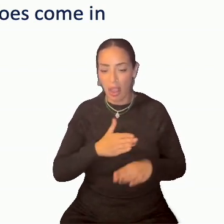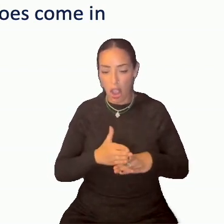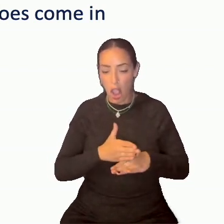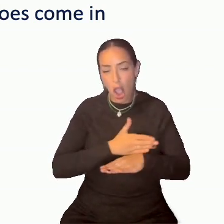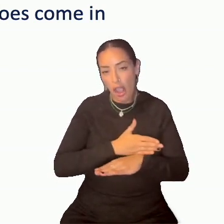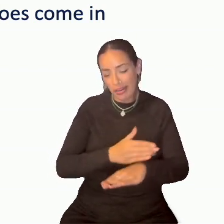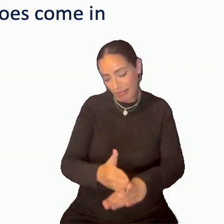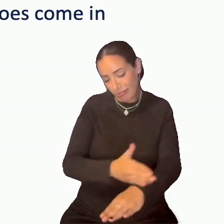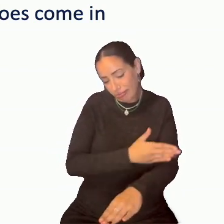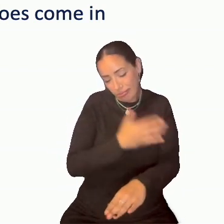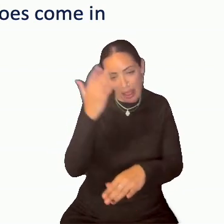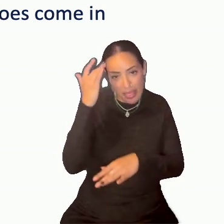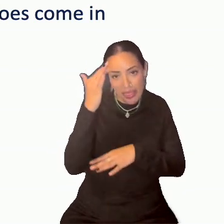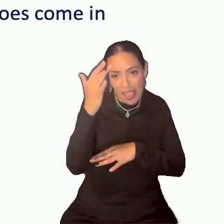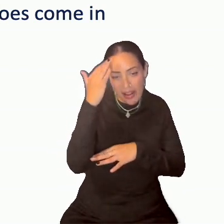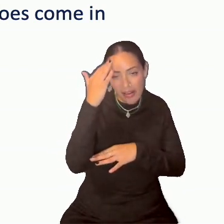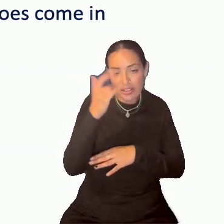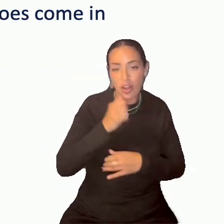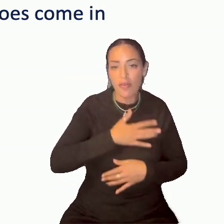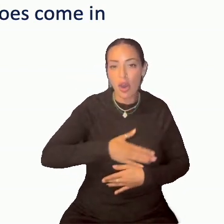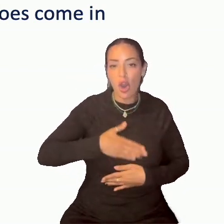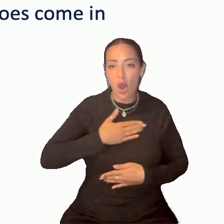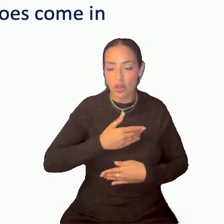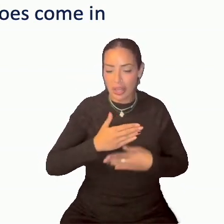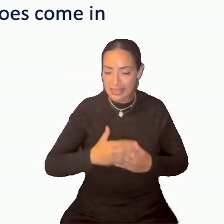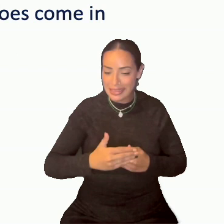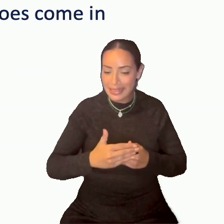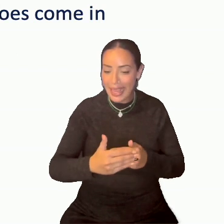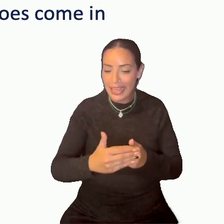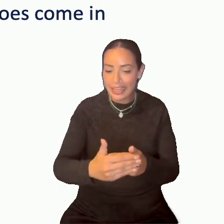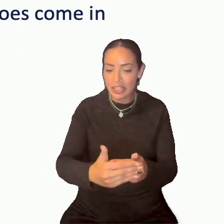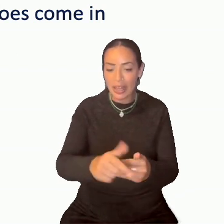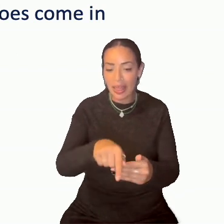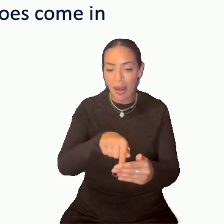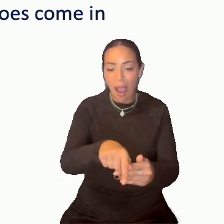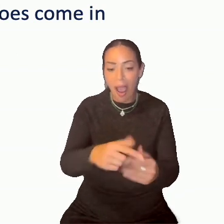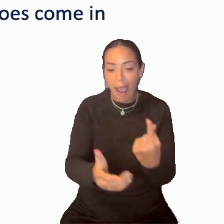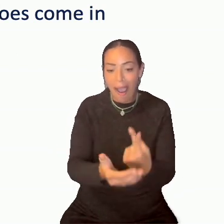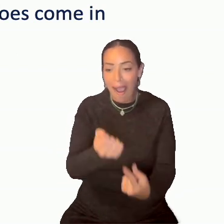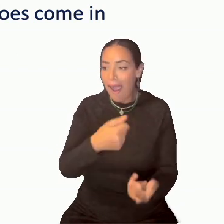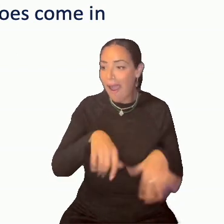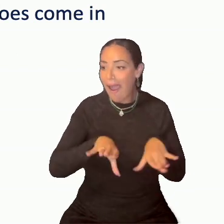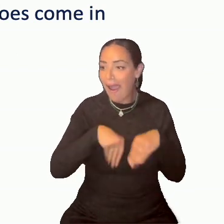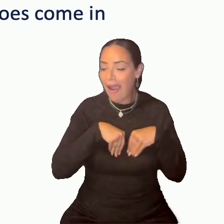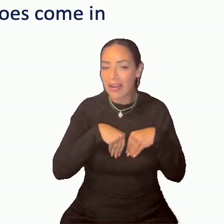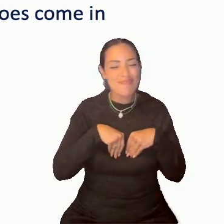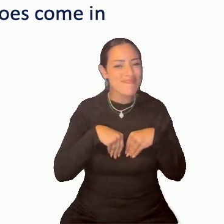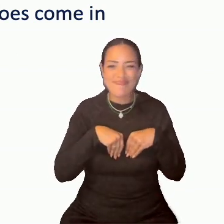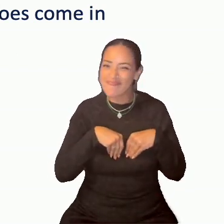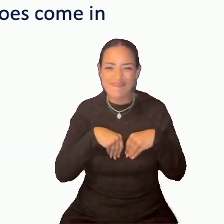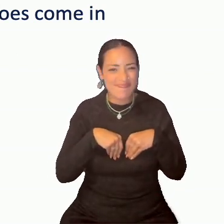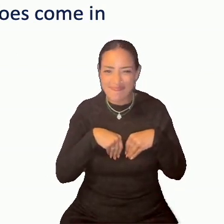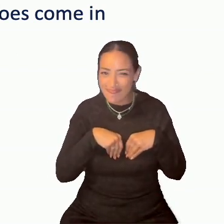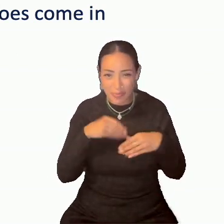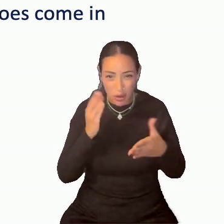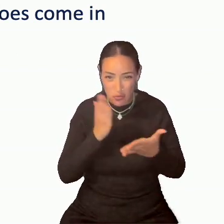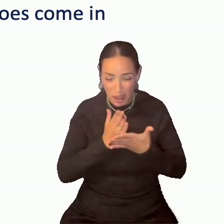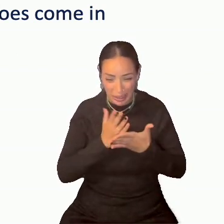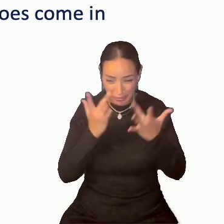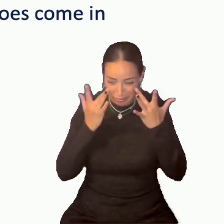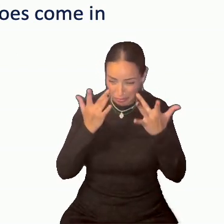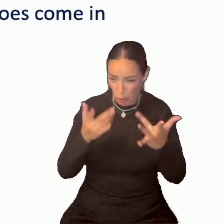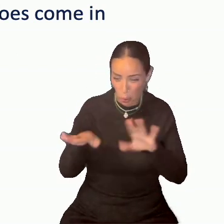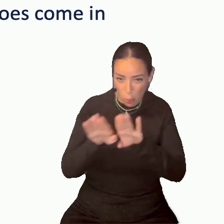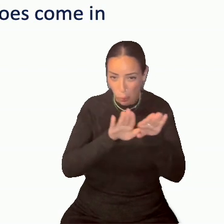of loss, which focused on passing through stages and reaching a magical place of acceptance, are perhaps not reflective of experiences of